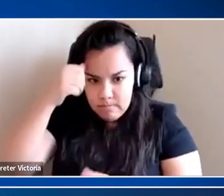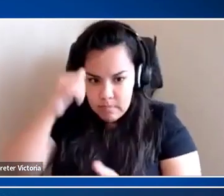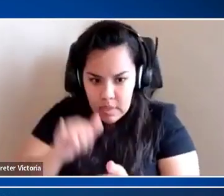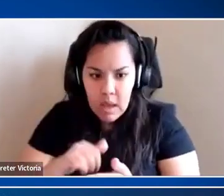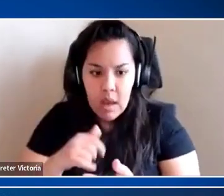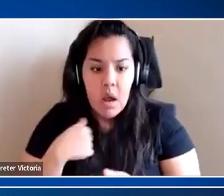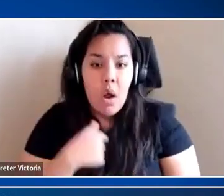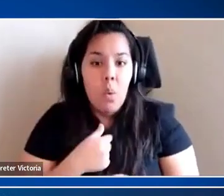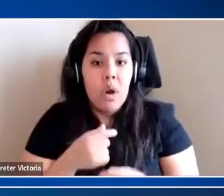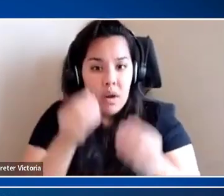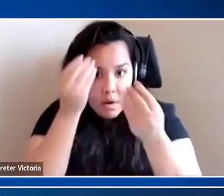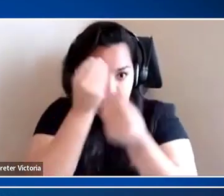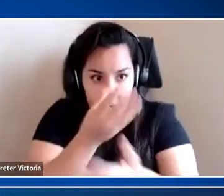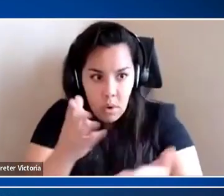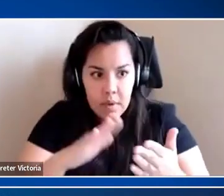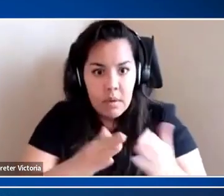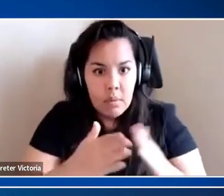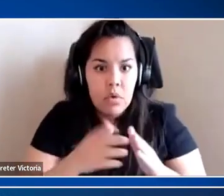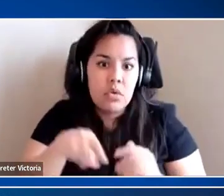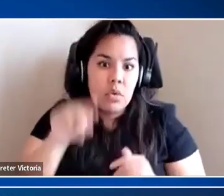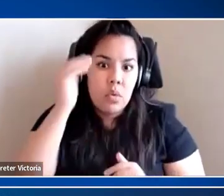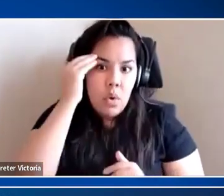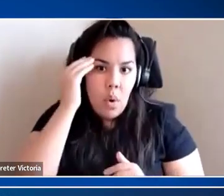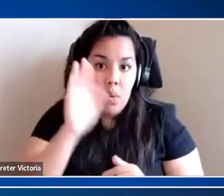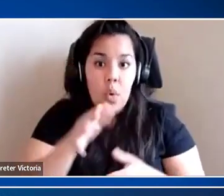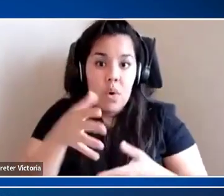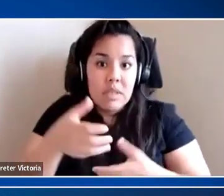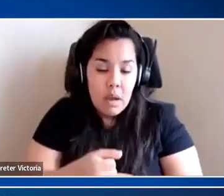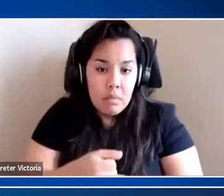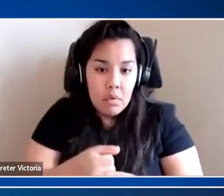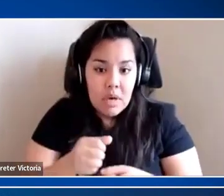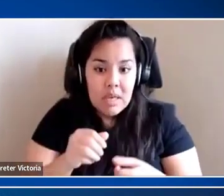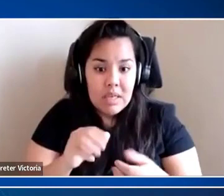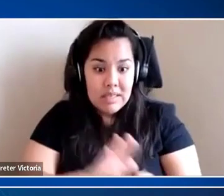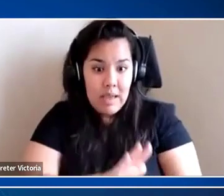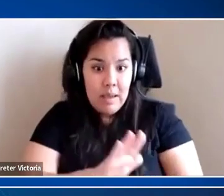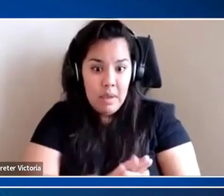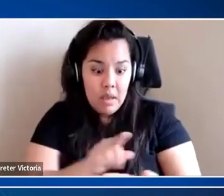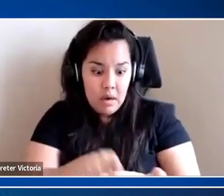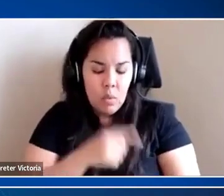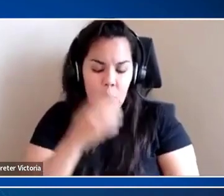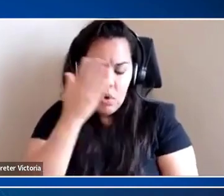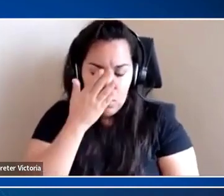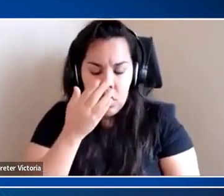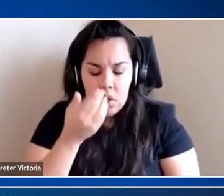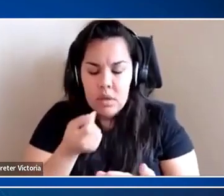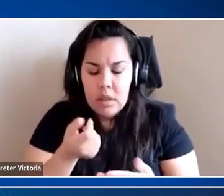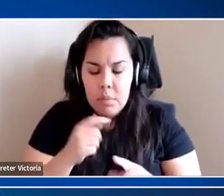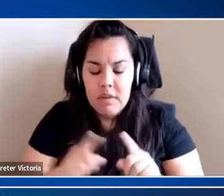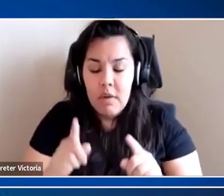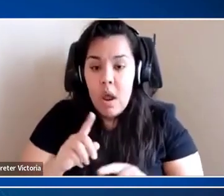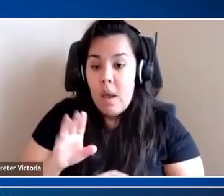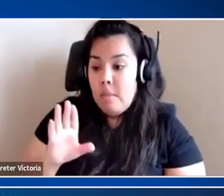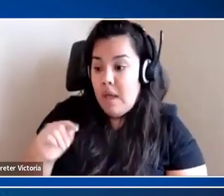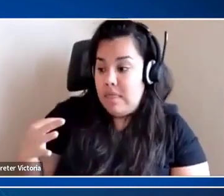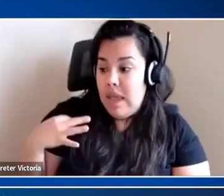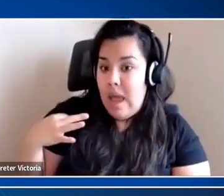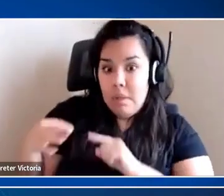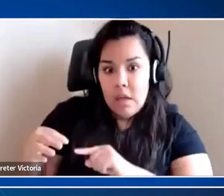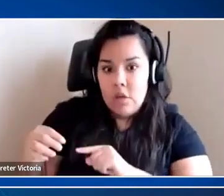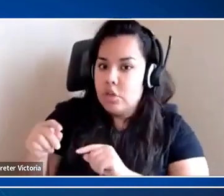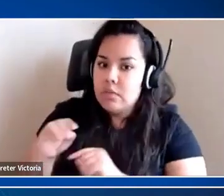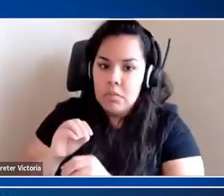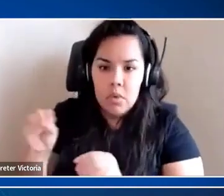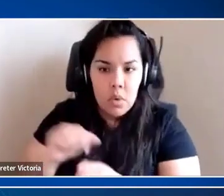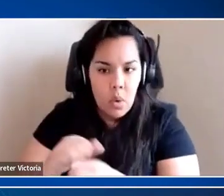aware of it. So, your summary statement will look different, as Mark pointed out, but your application itself there are no required changes. Right.